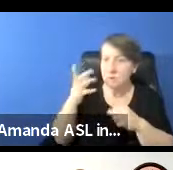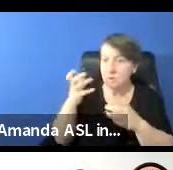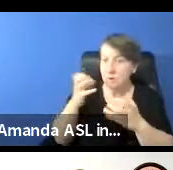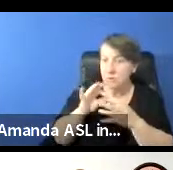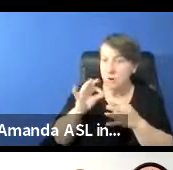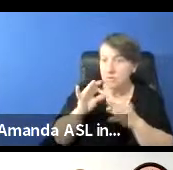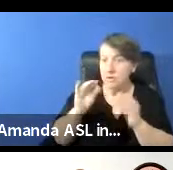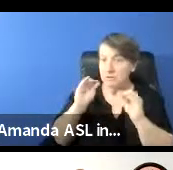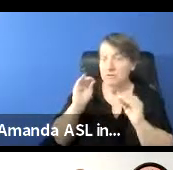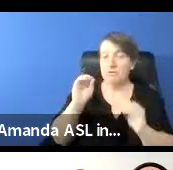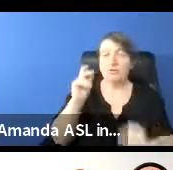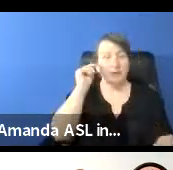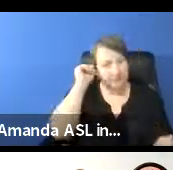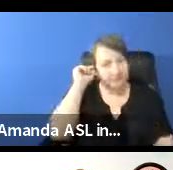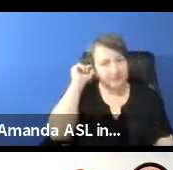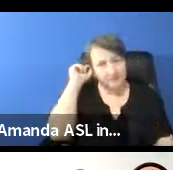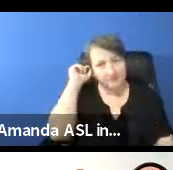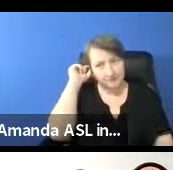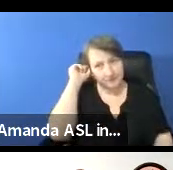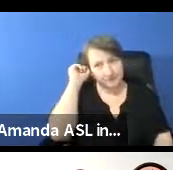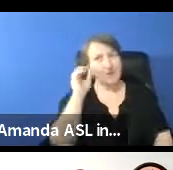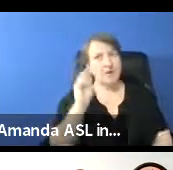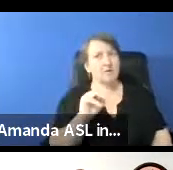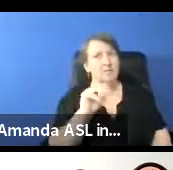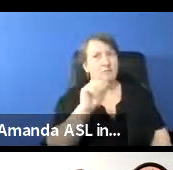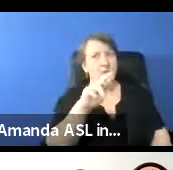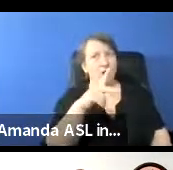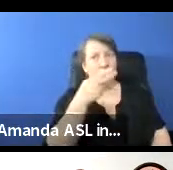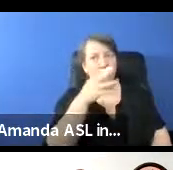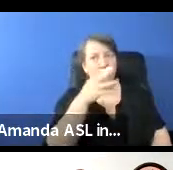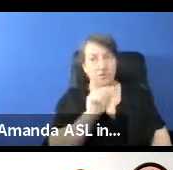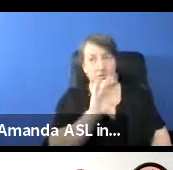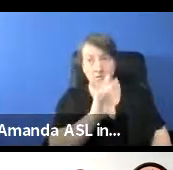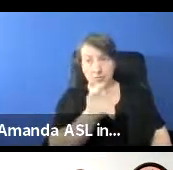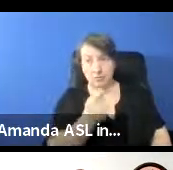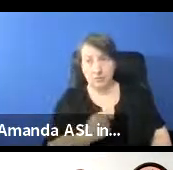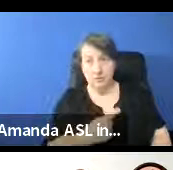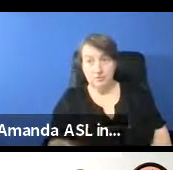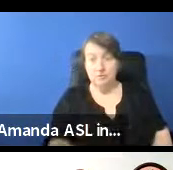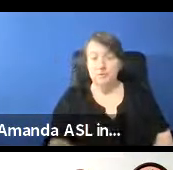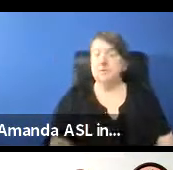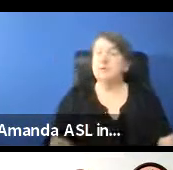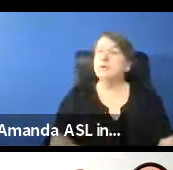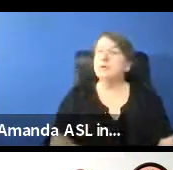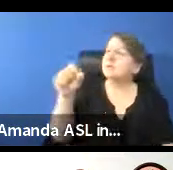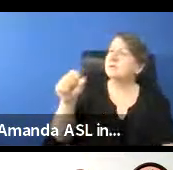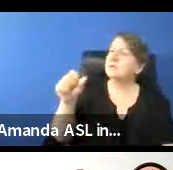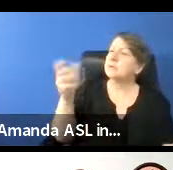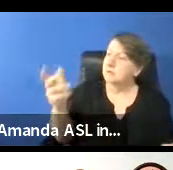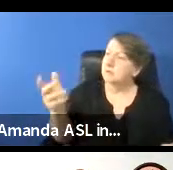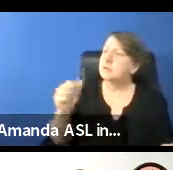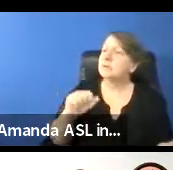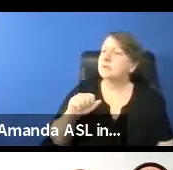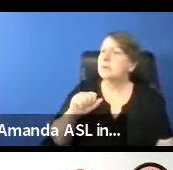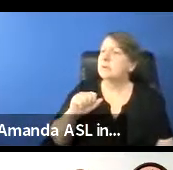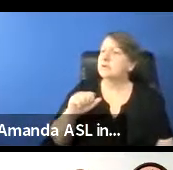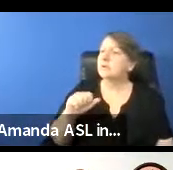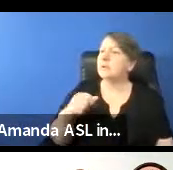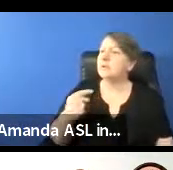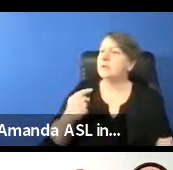No? Okay, Martha, your question? Yeah,